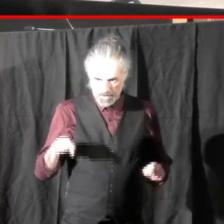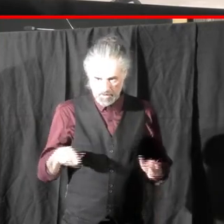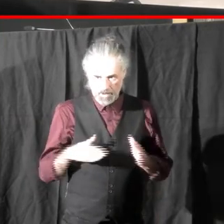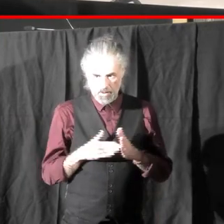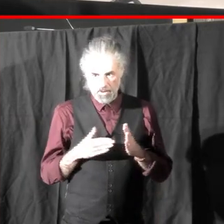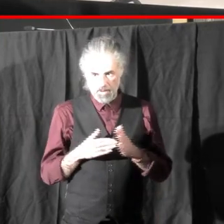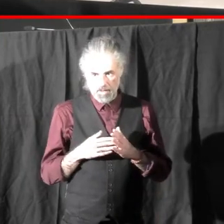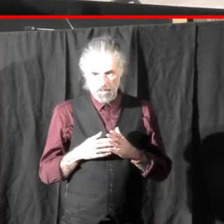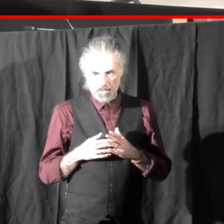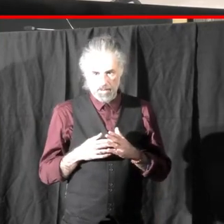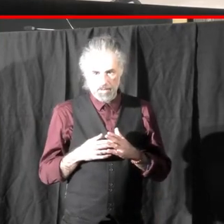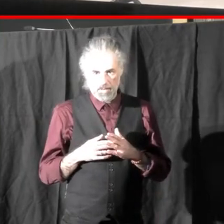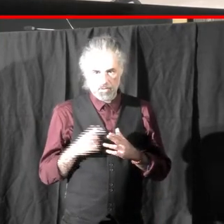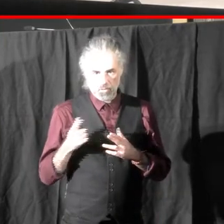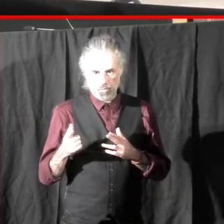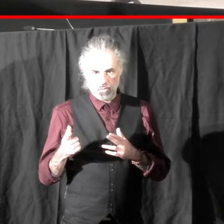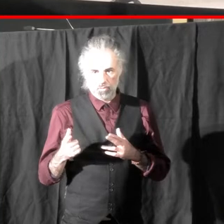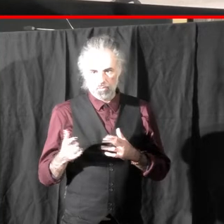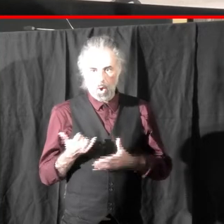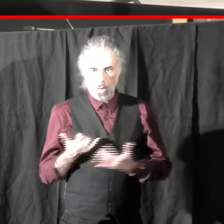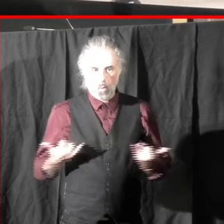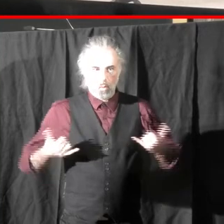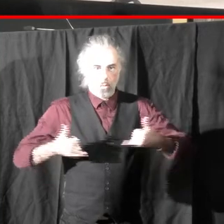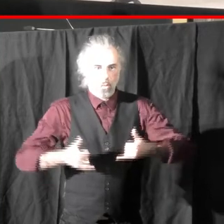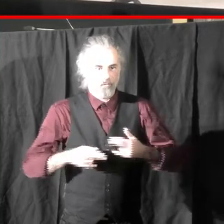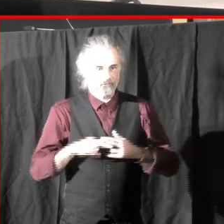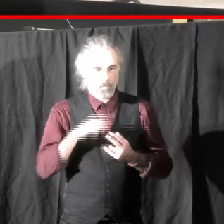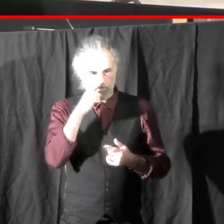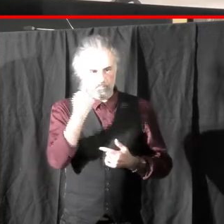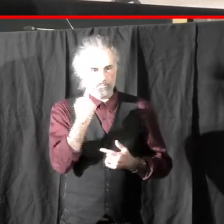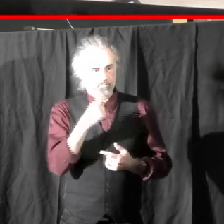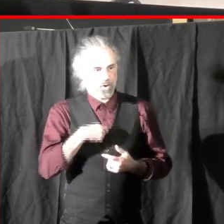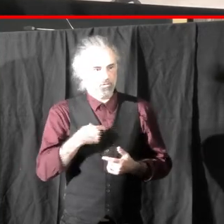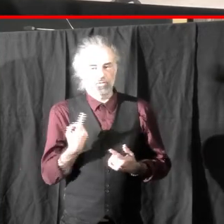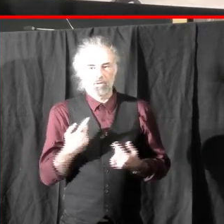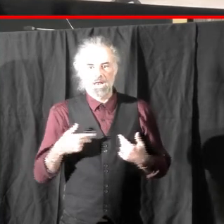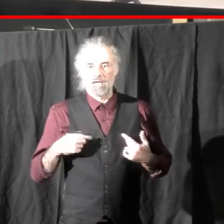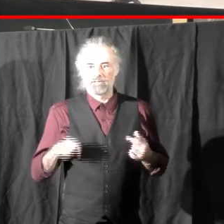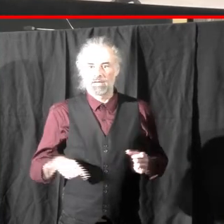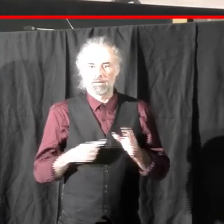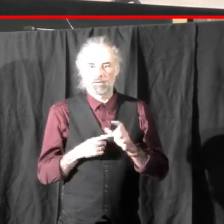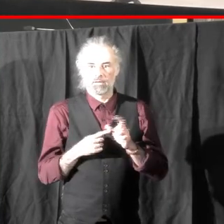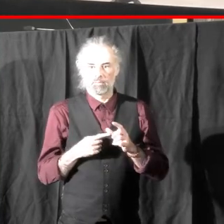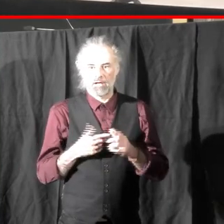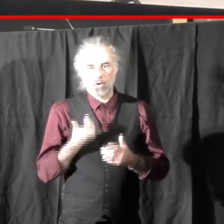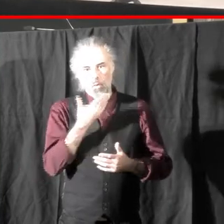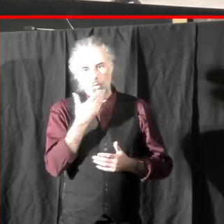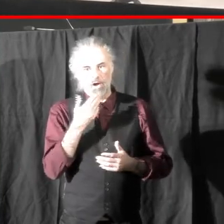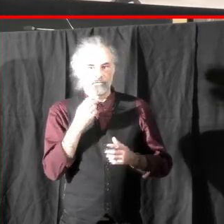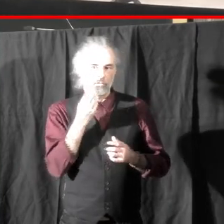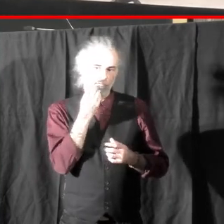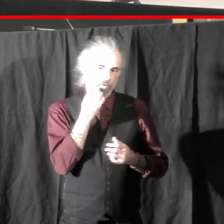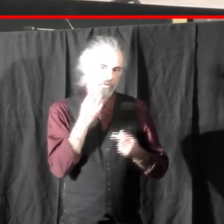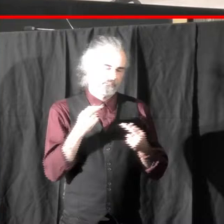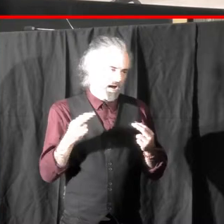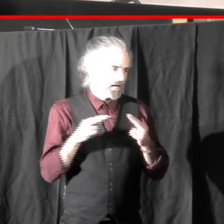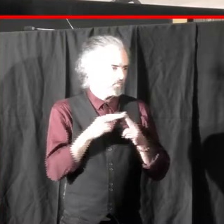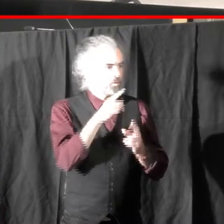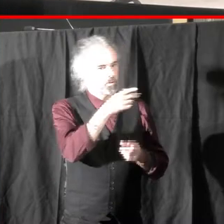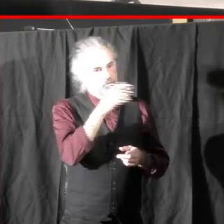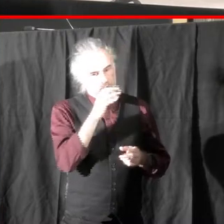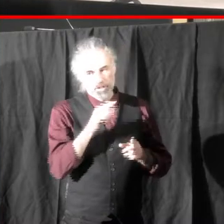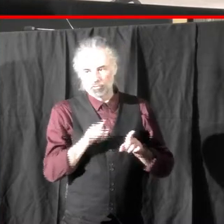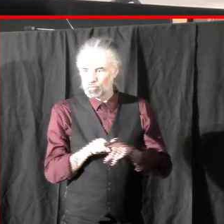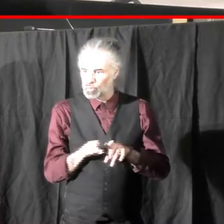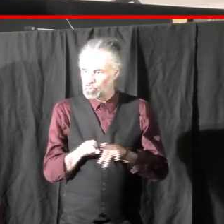your reward for being someone that resides in Canberra is there is some delicious food available for you and some drinks